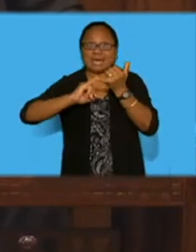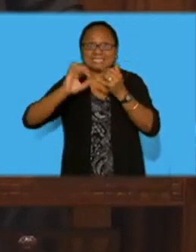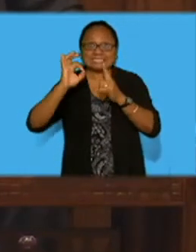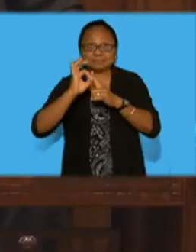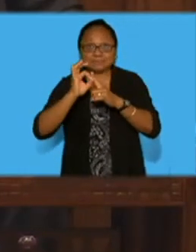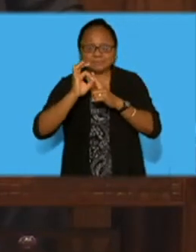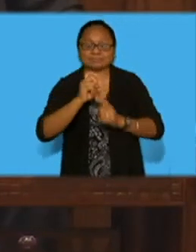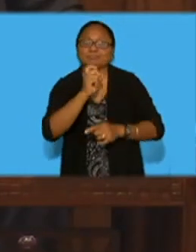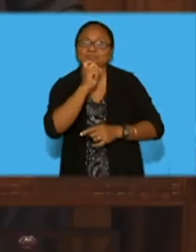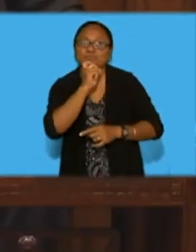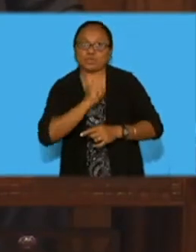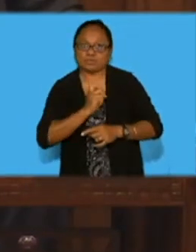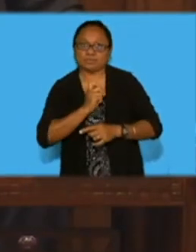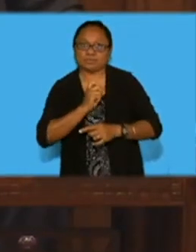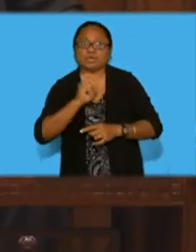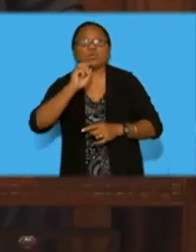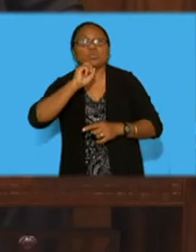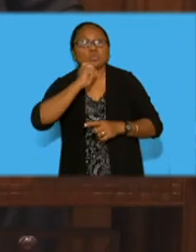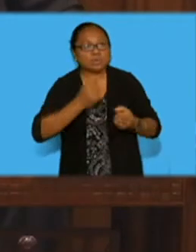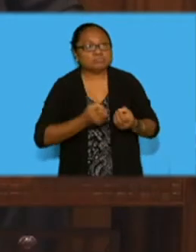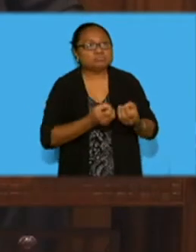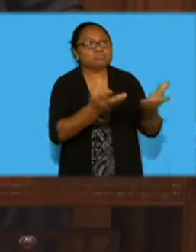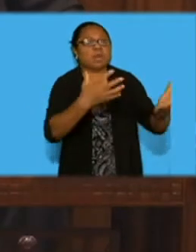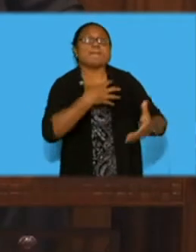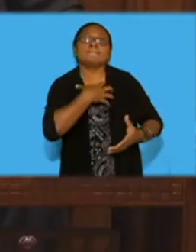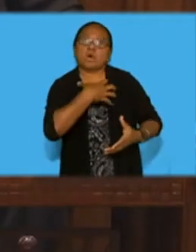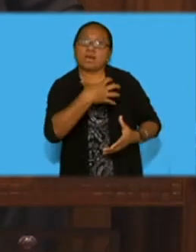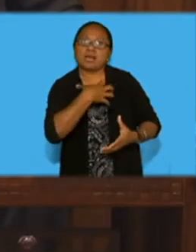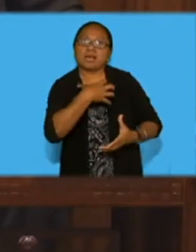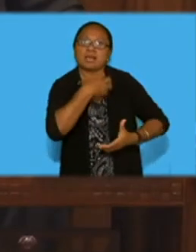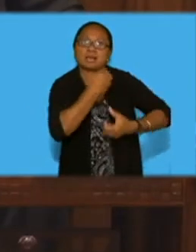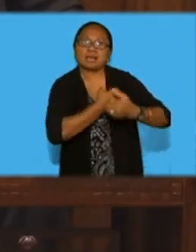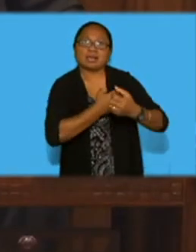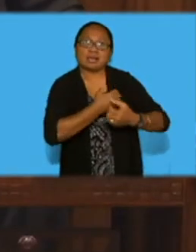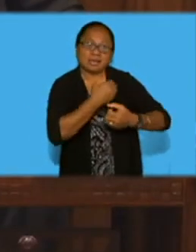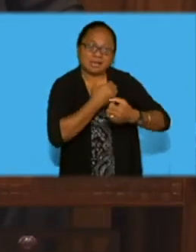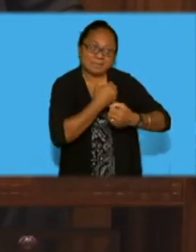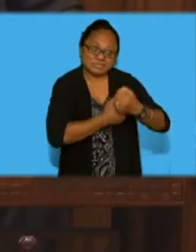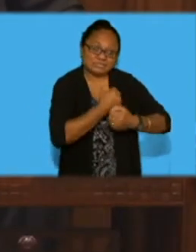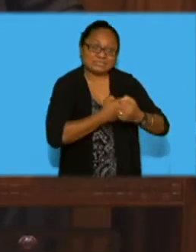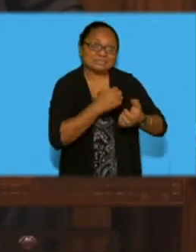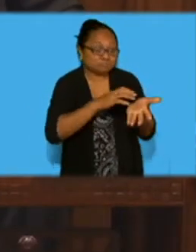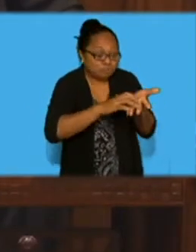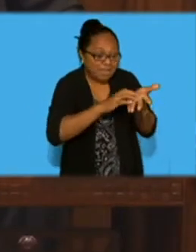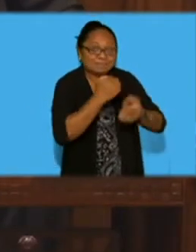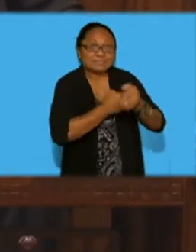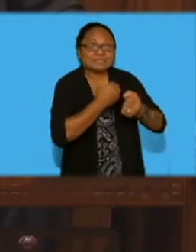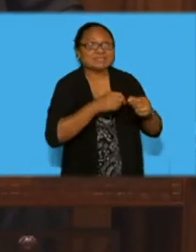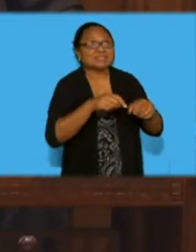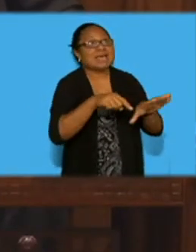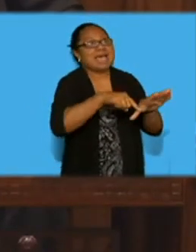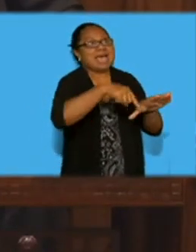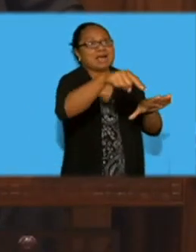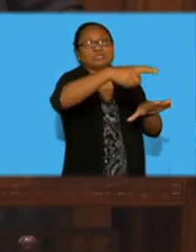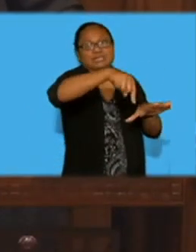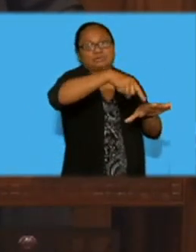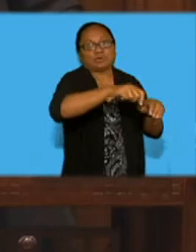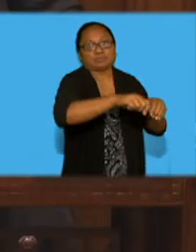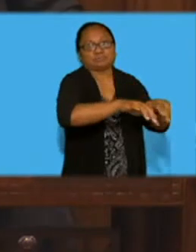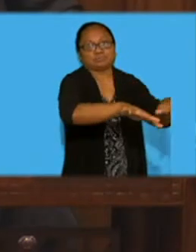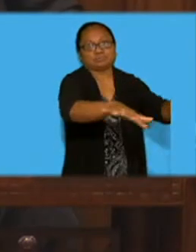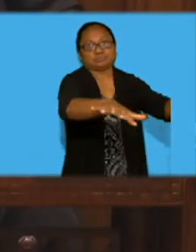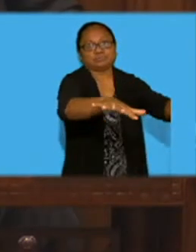promised that they will provide more device to the special schools outside the Suva. And secondly, Madam Speaker,